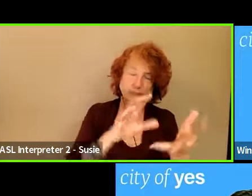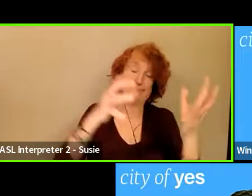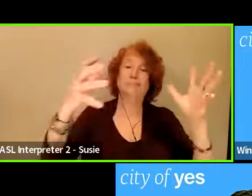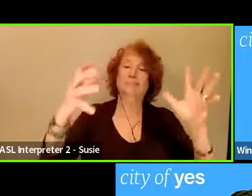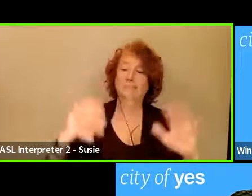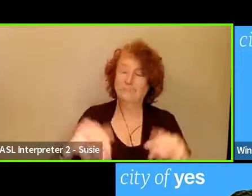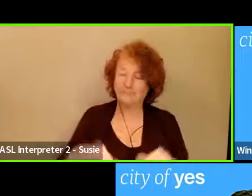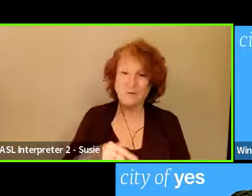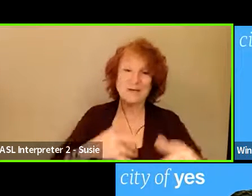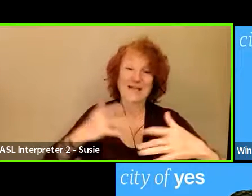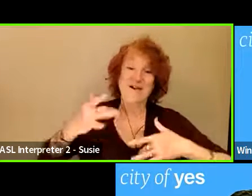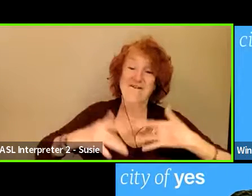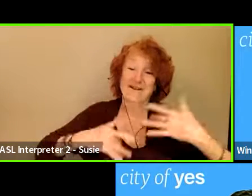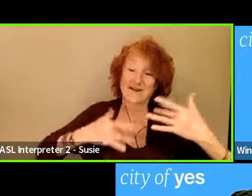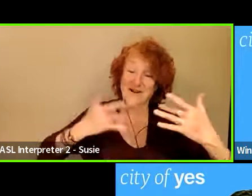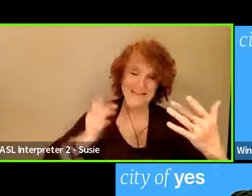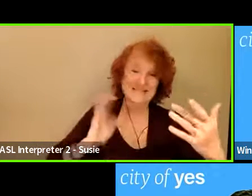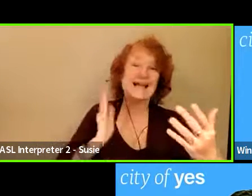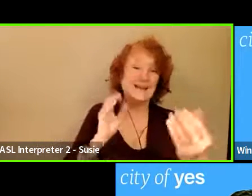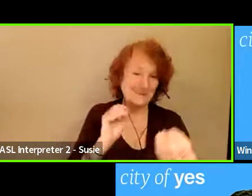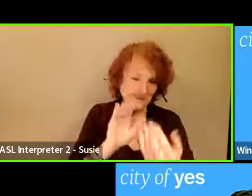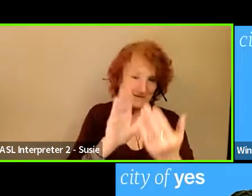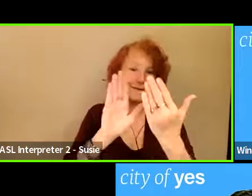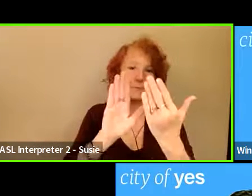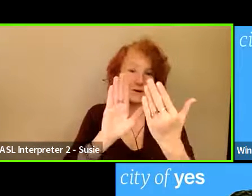we're very excited about this approach and what it can mean.